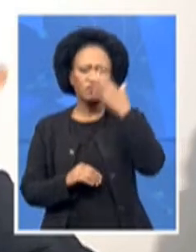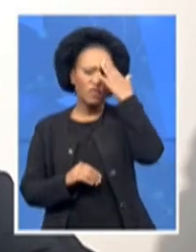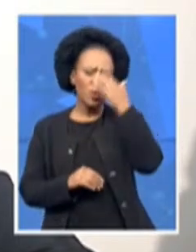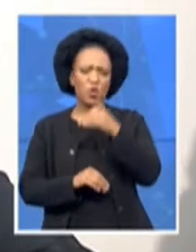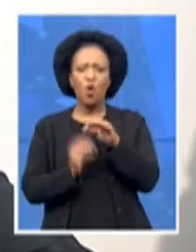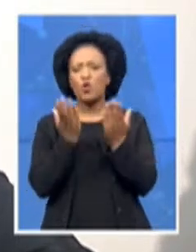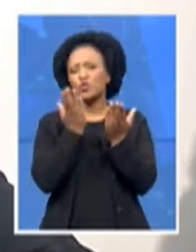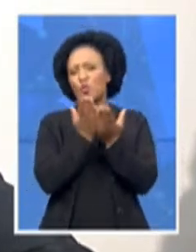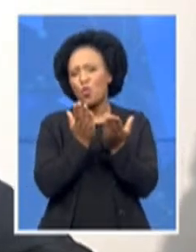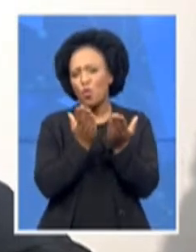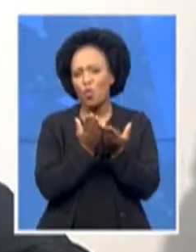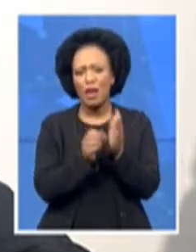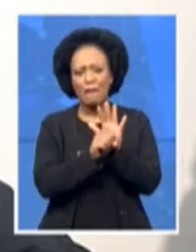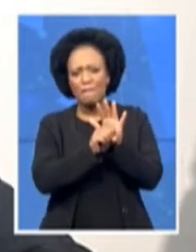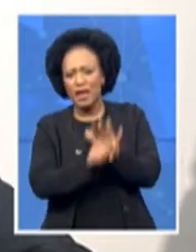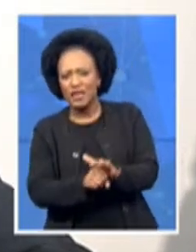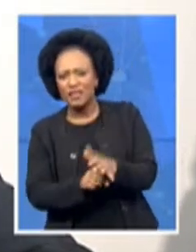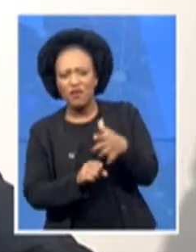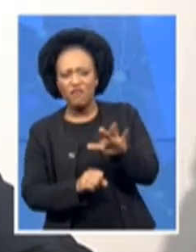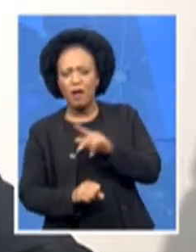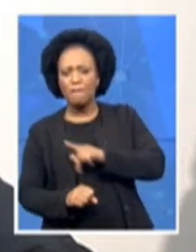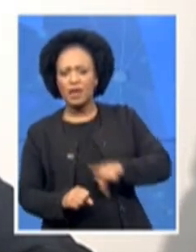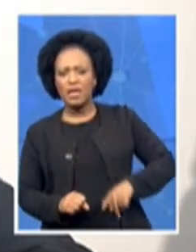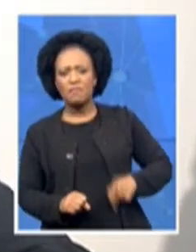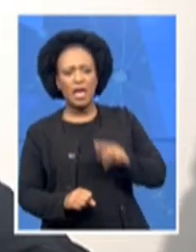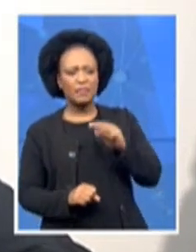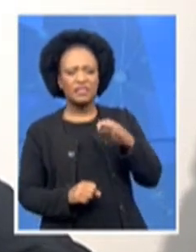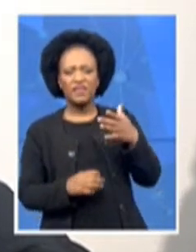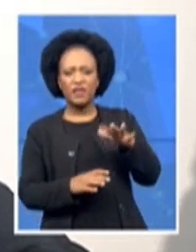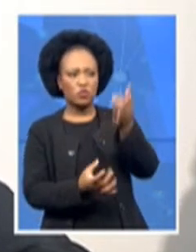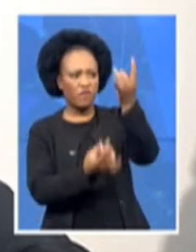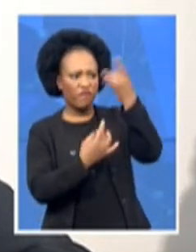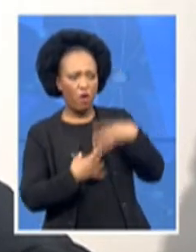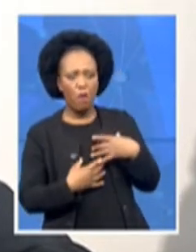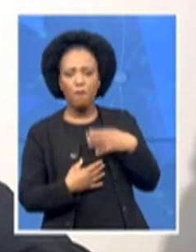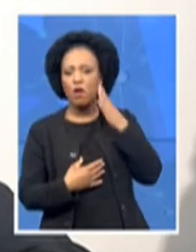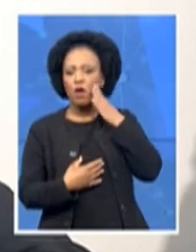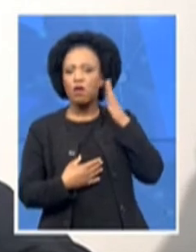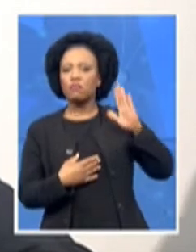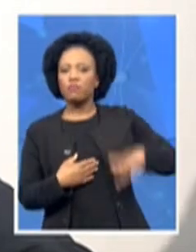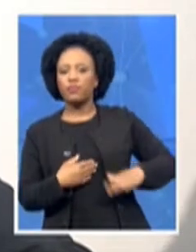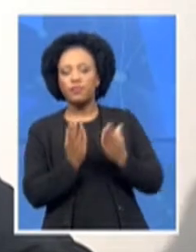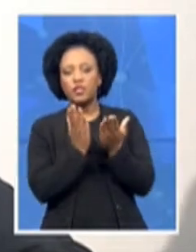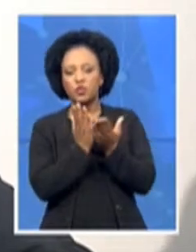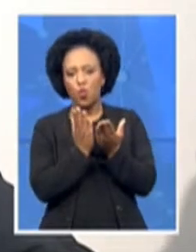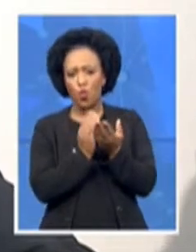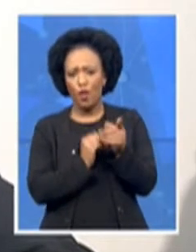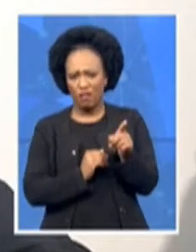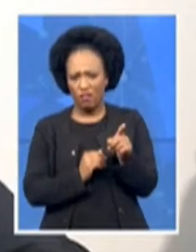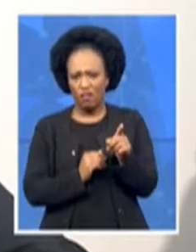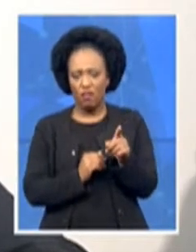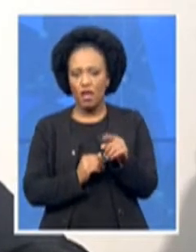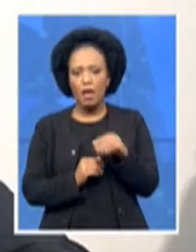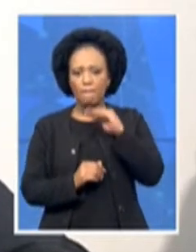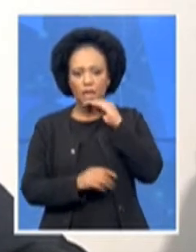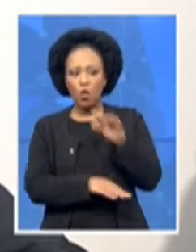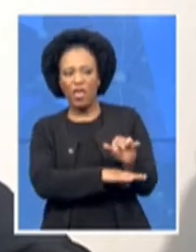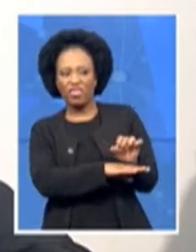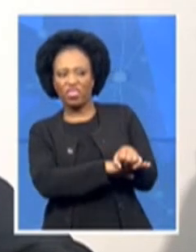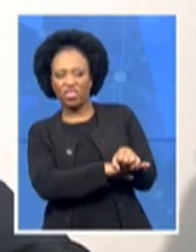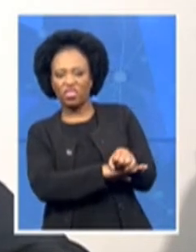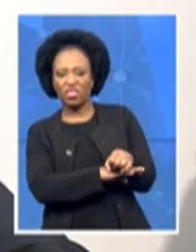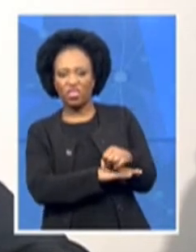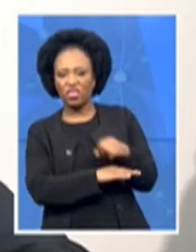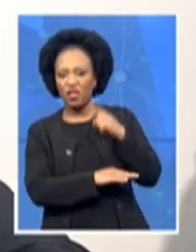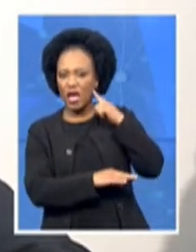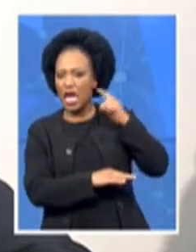about the boarding schools and so on. At this stage, it's not that we are ignoring that, but we want to remain focused with a very